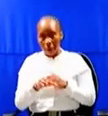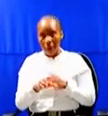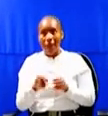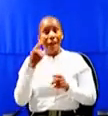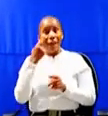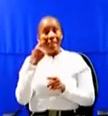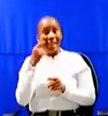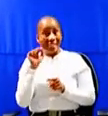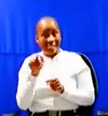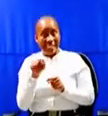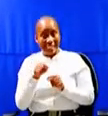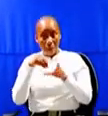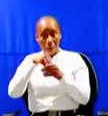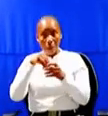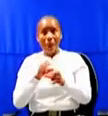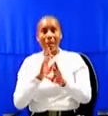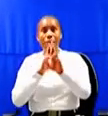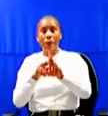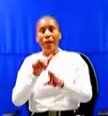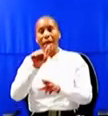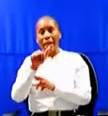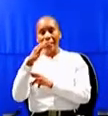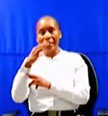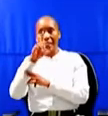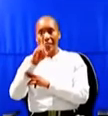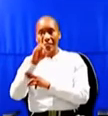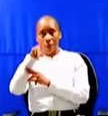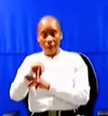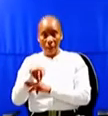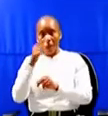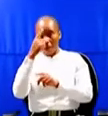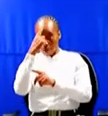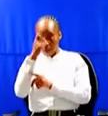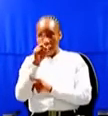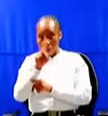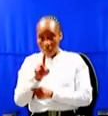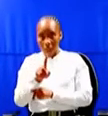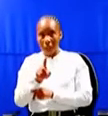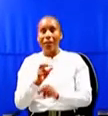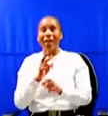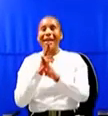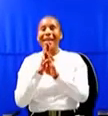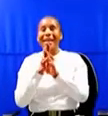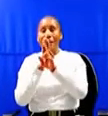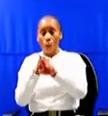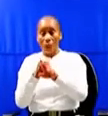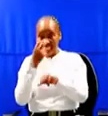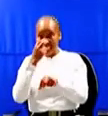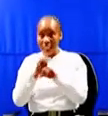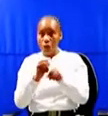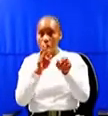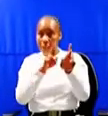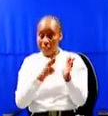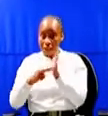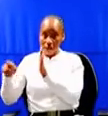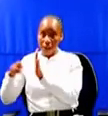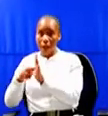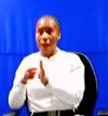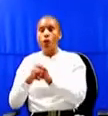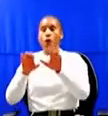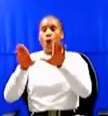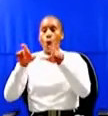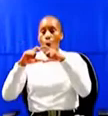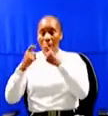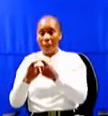in the report, the ACDP believes that the report should be referred to a committee for a formal inquiry to be